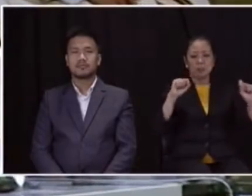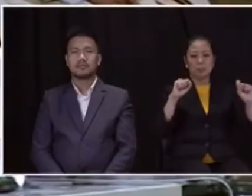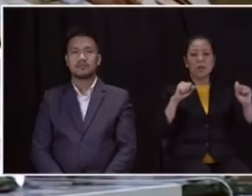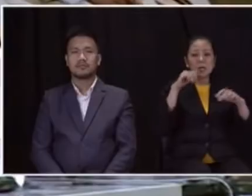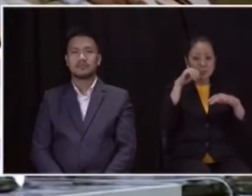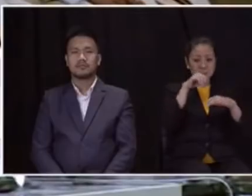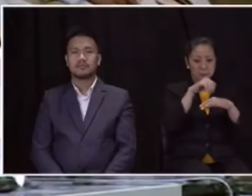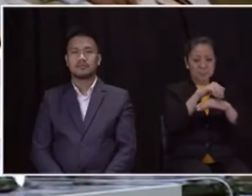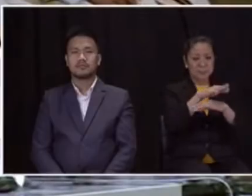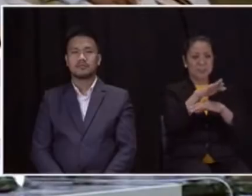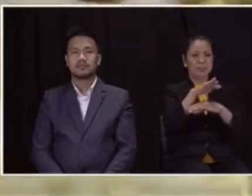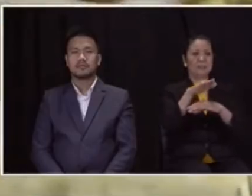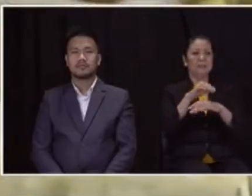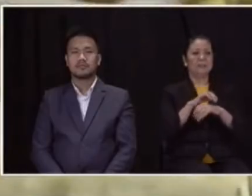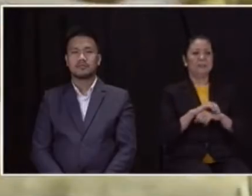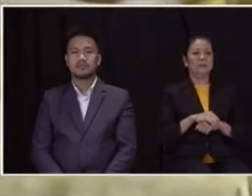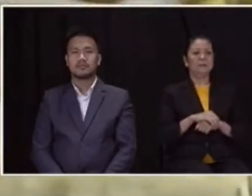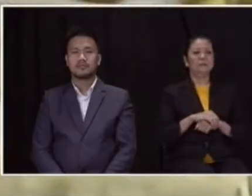sent.